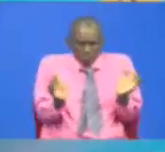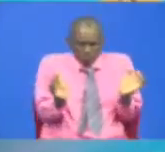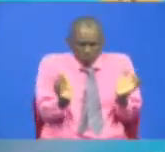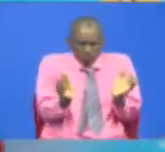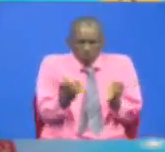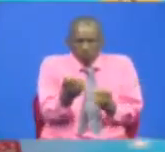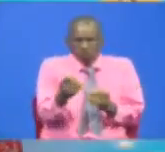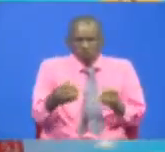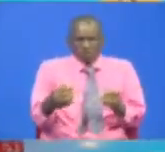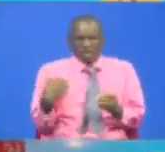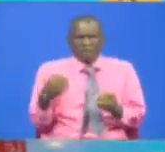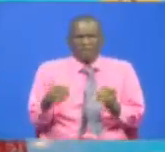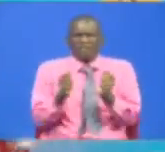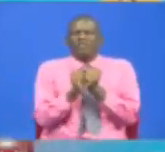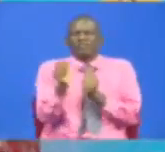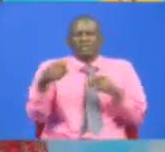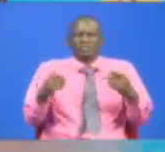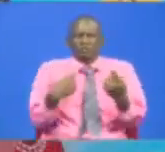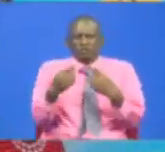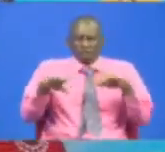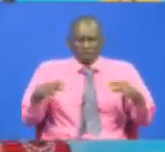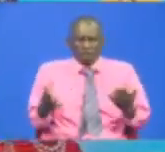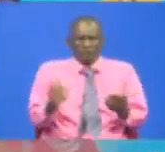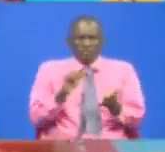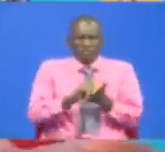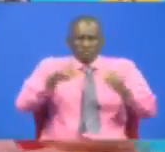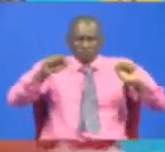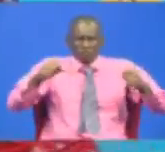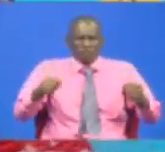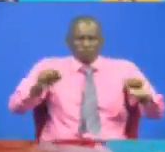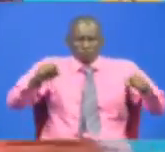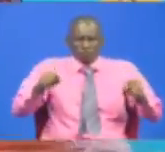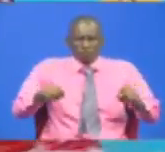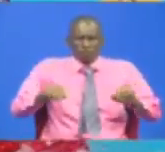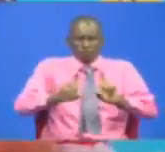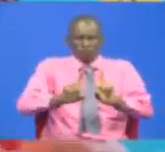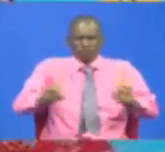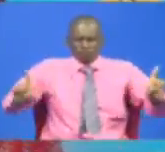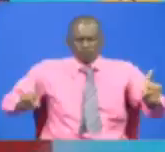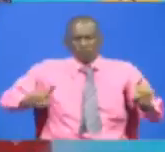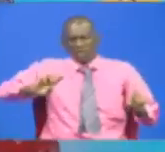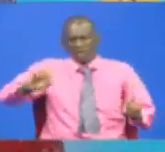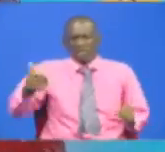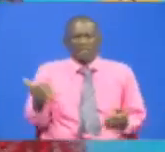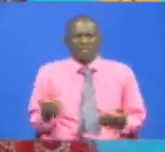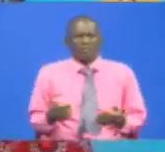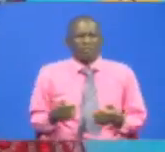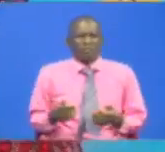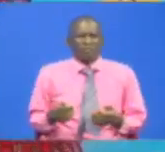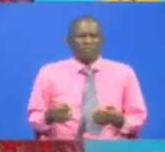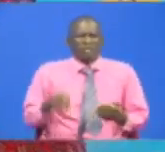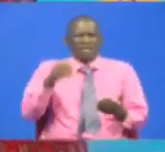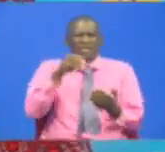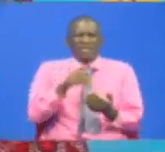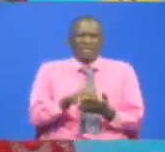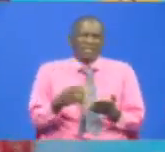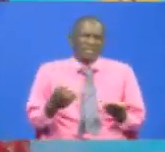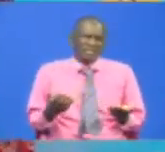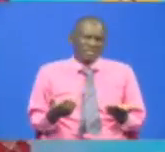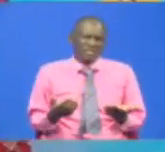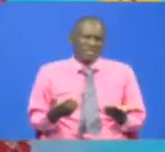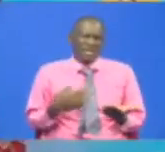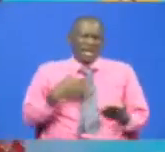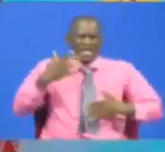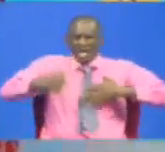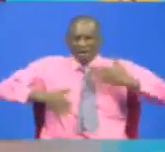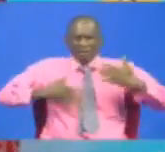the 15 that we have been talking about, so that you are able to keep your social distancing. And again, I